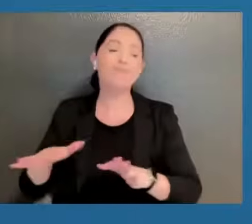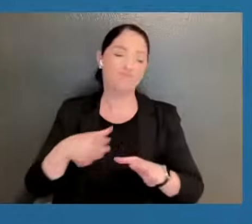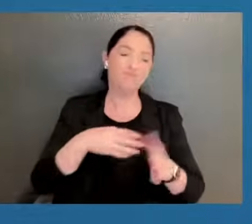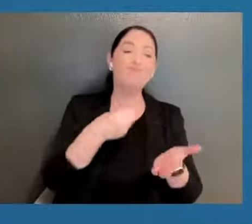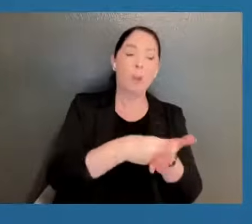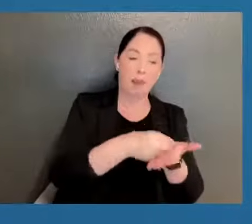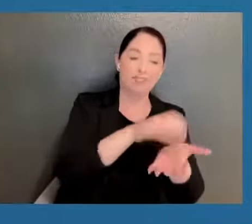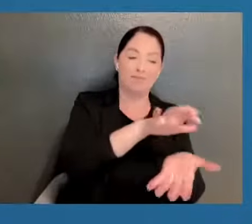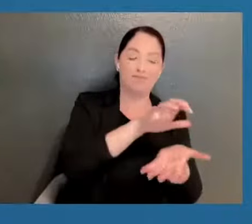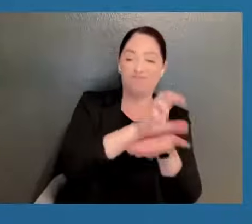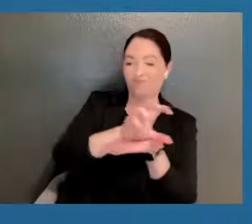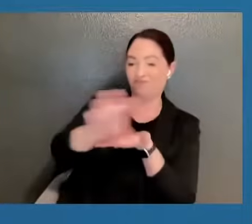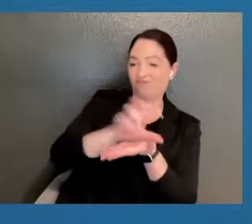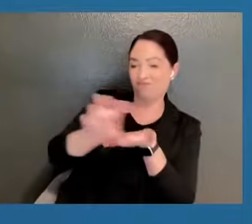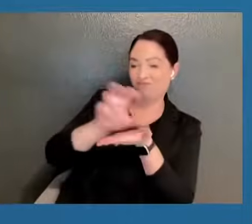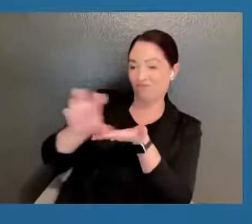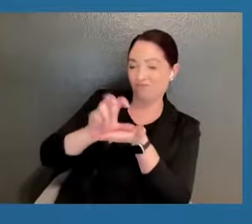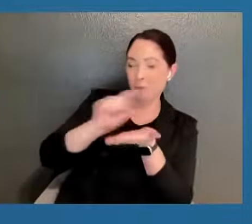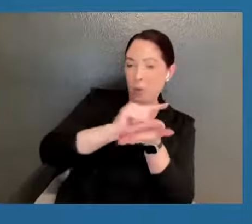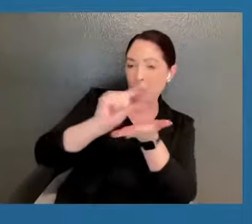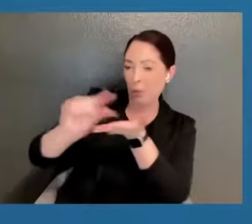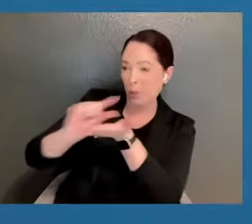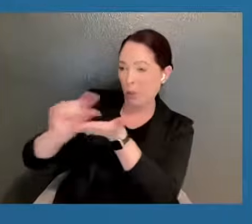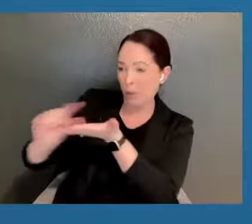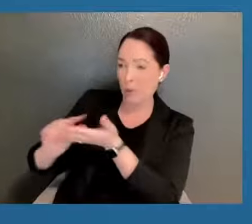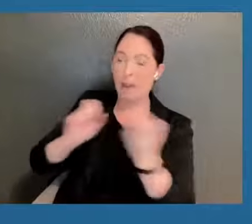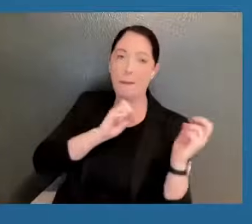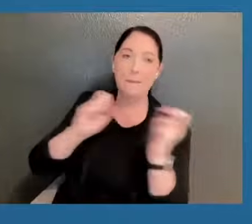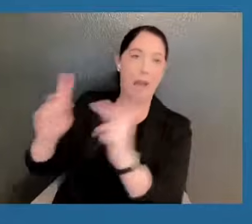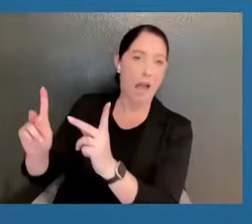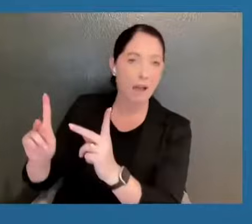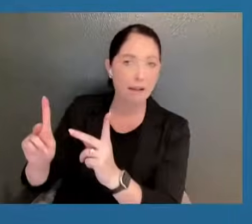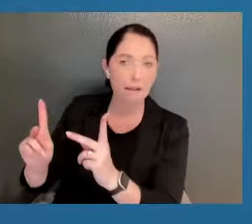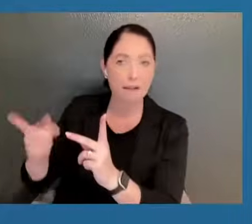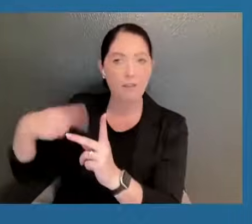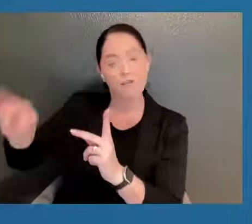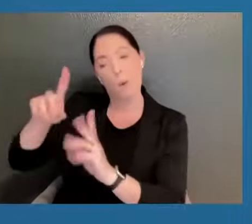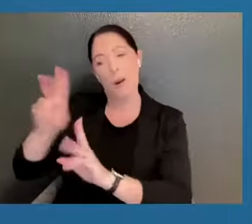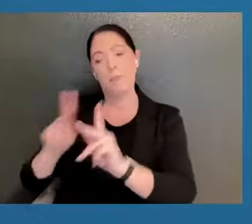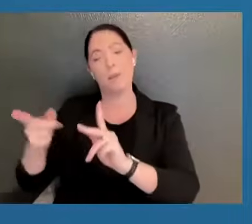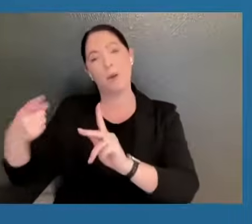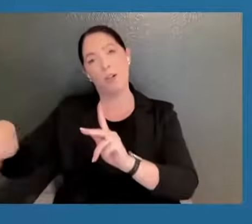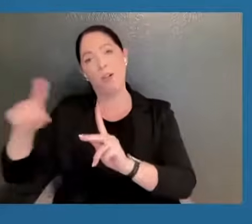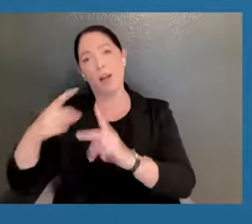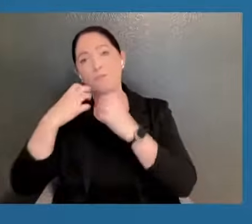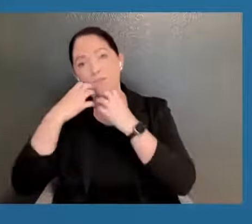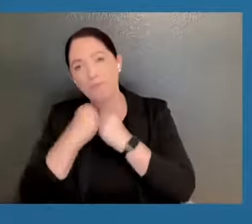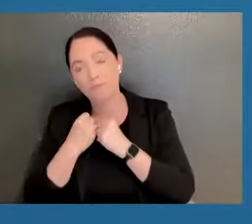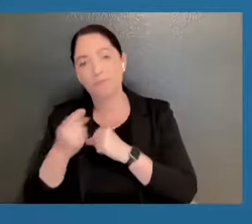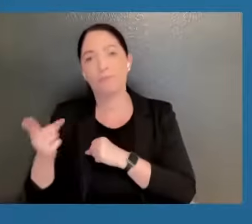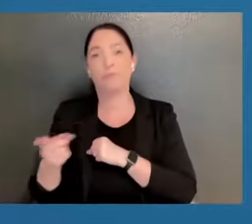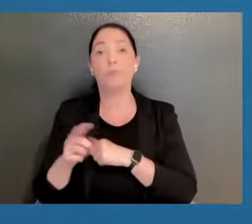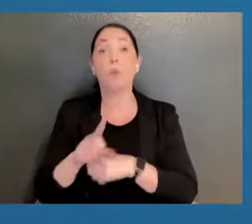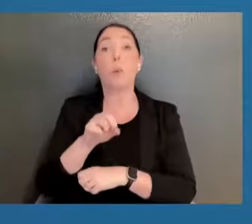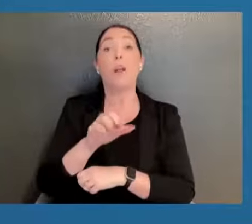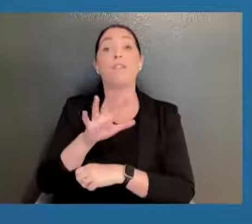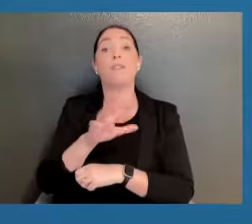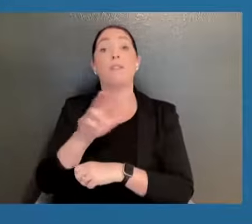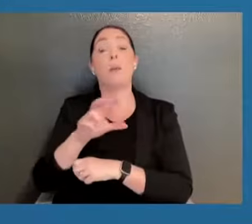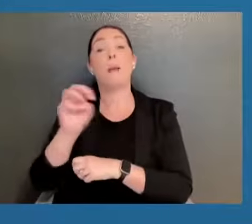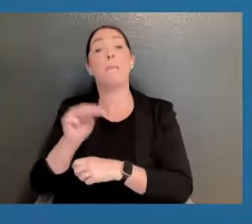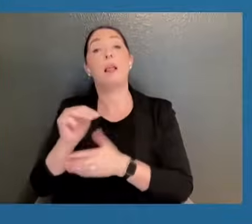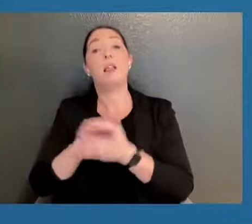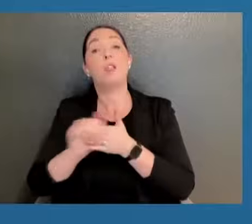I'm talking about. Putting up to $400 in pockets of people, $153 million right back here in Western New